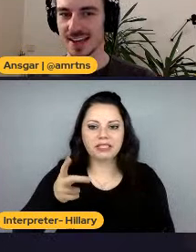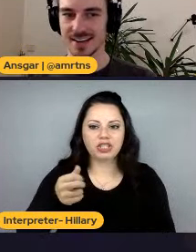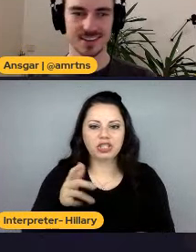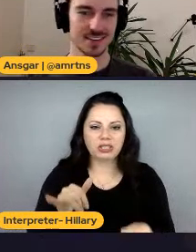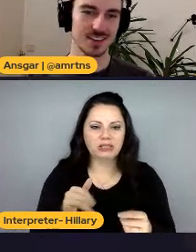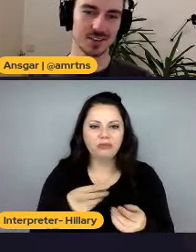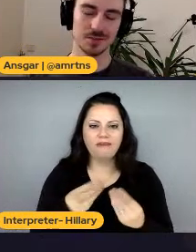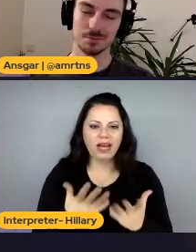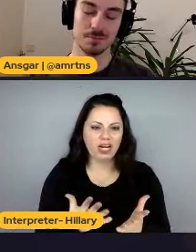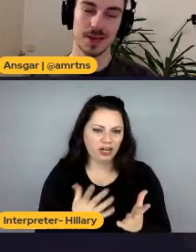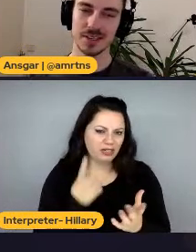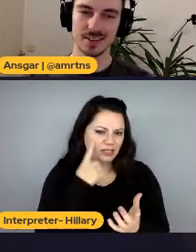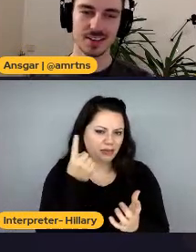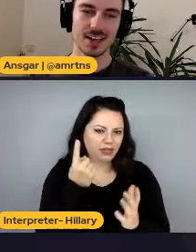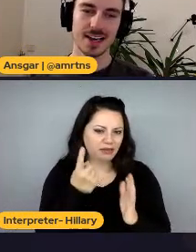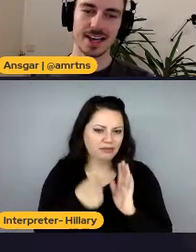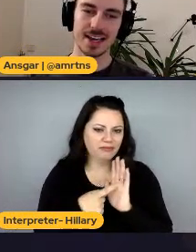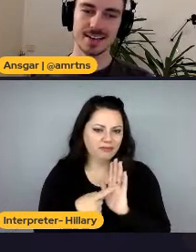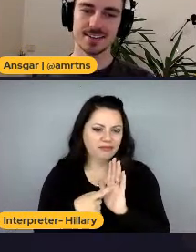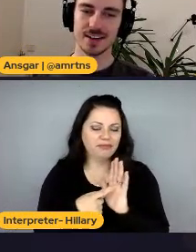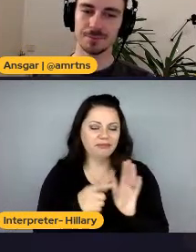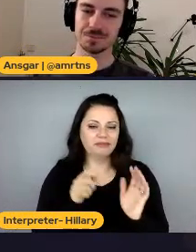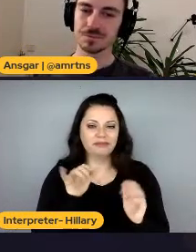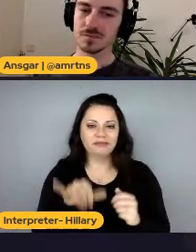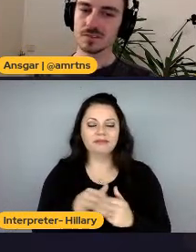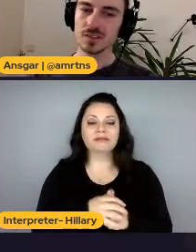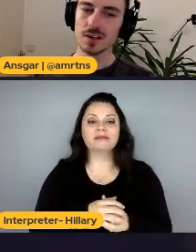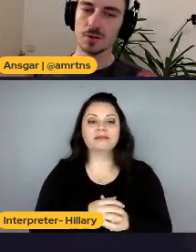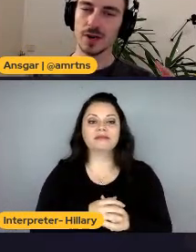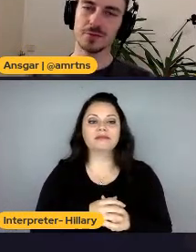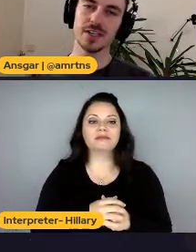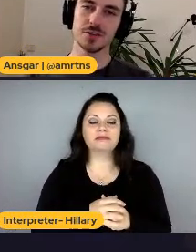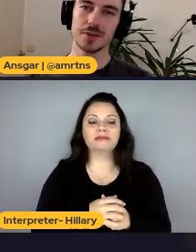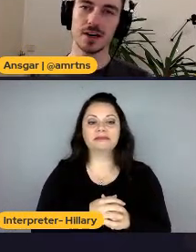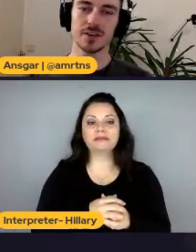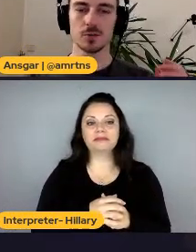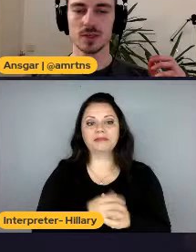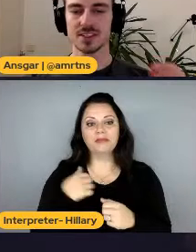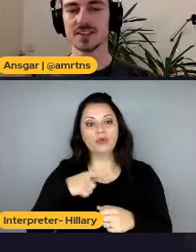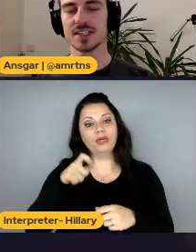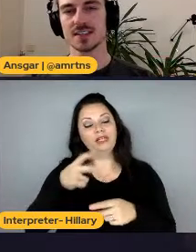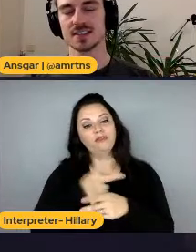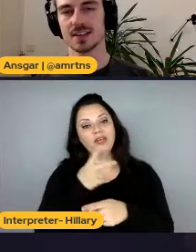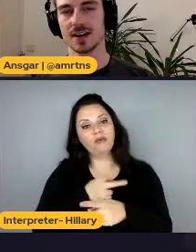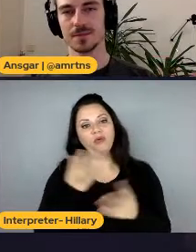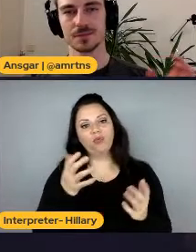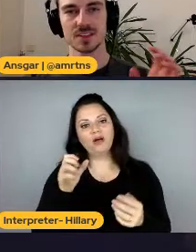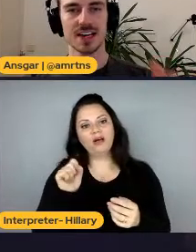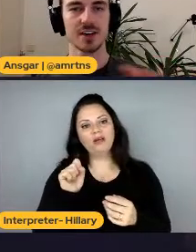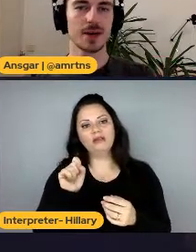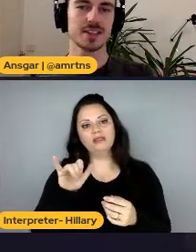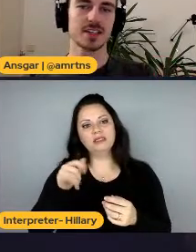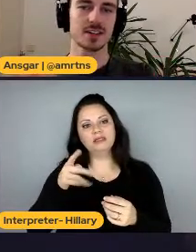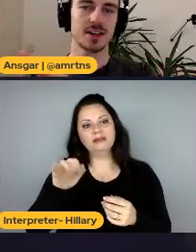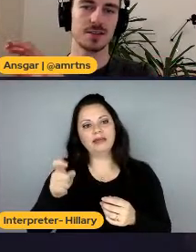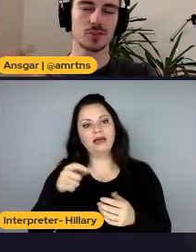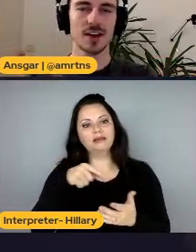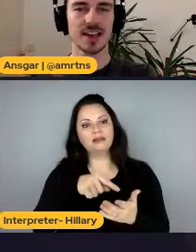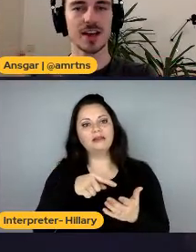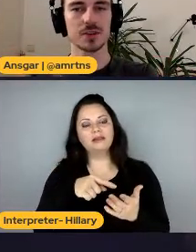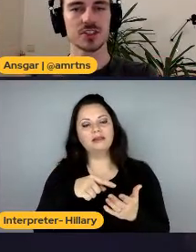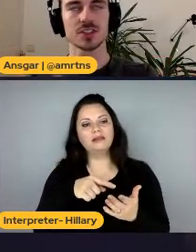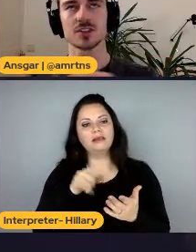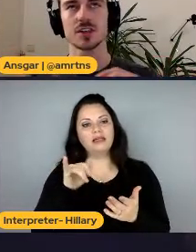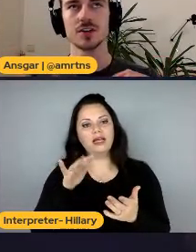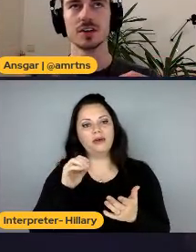stuff like that. So maybe, and we need to figure out what syntax is idiomatic to